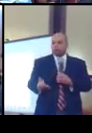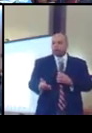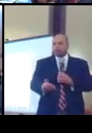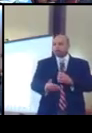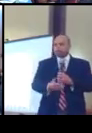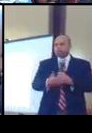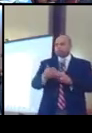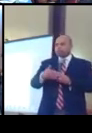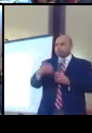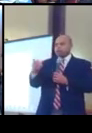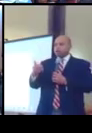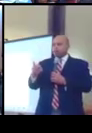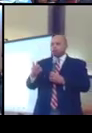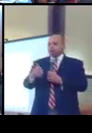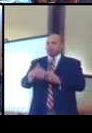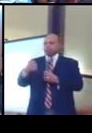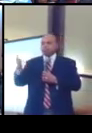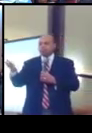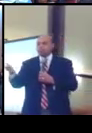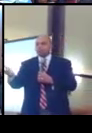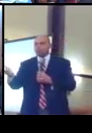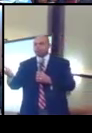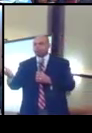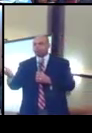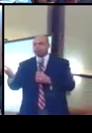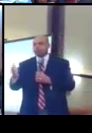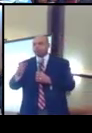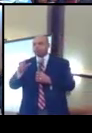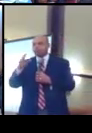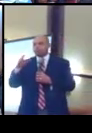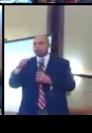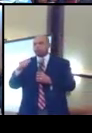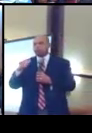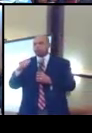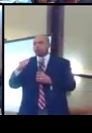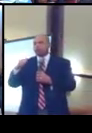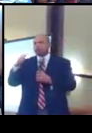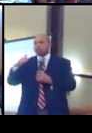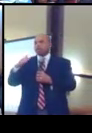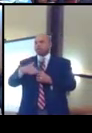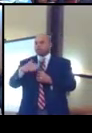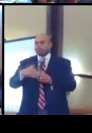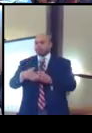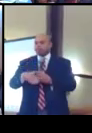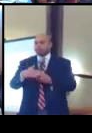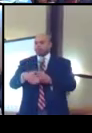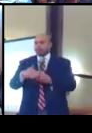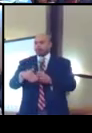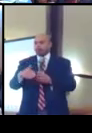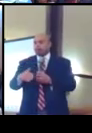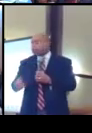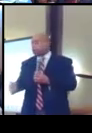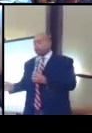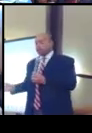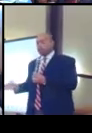light, when you get your Missouri MHCC funding in order. So there's a number of stages of